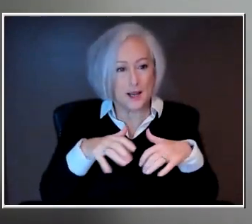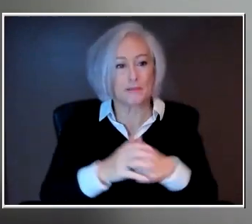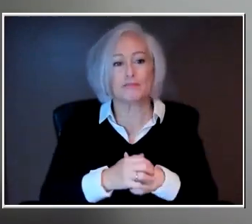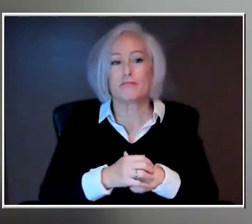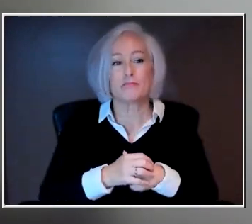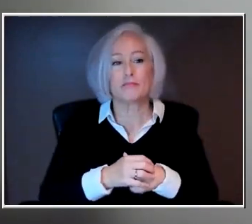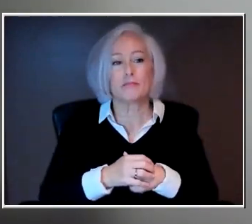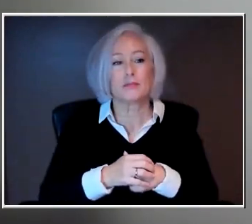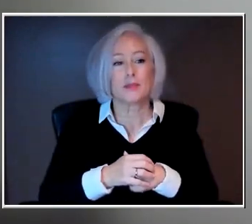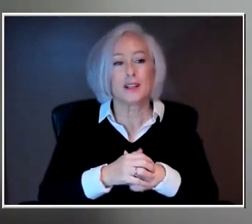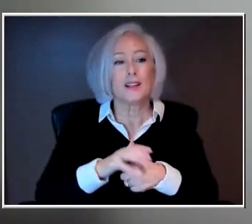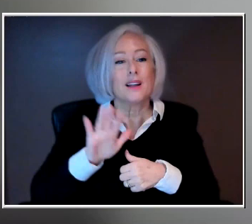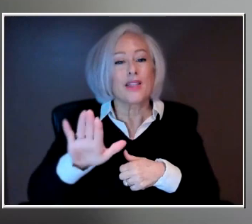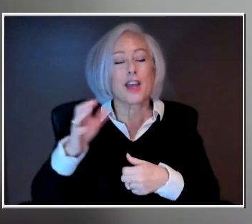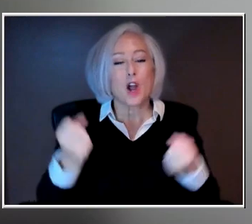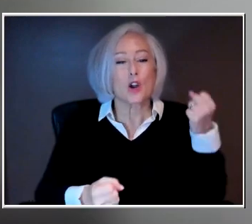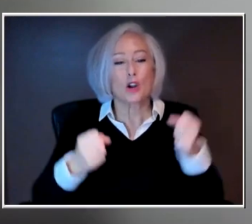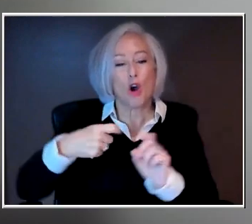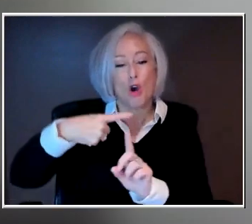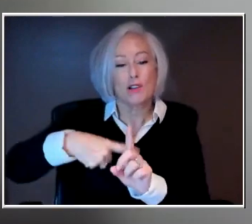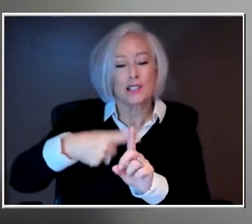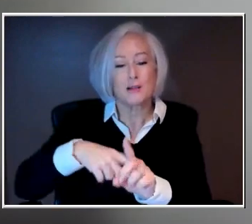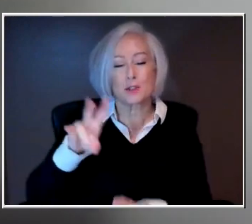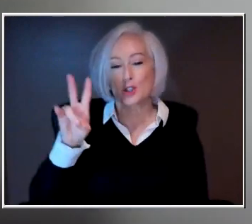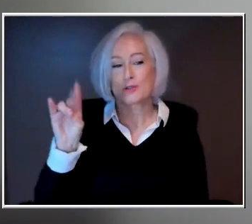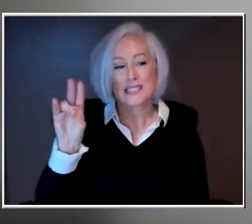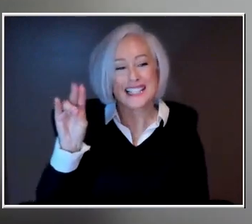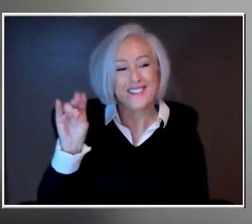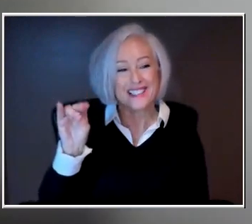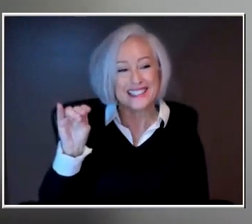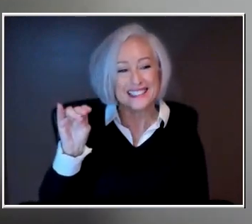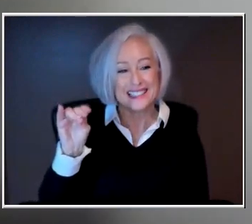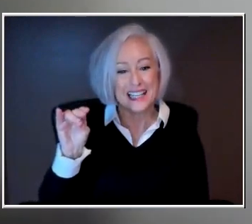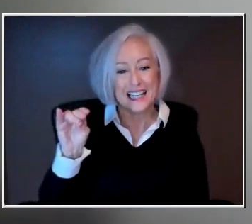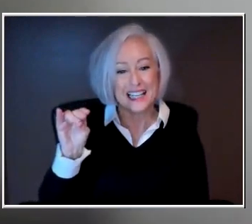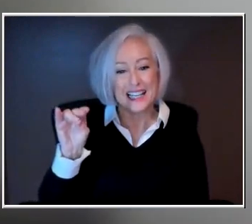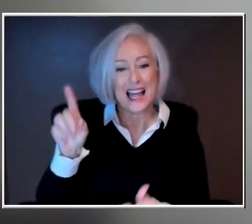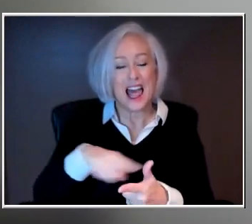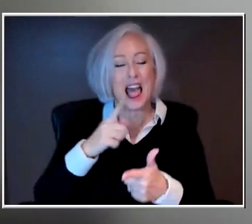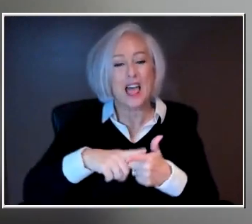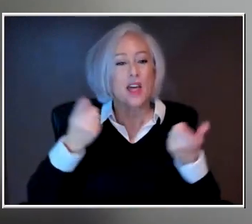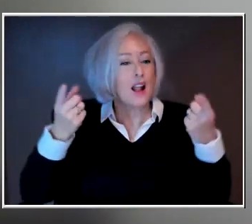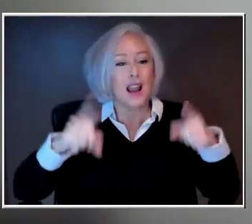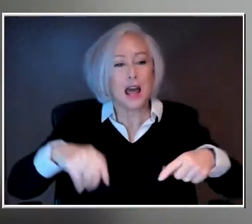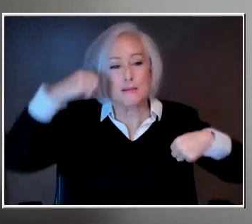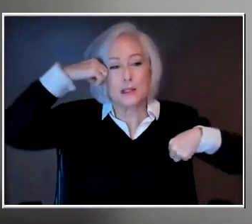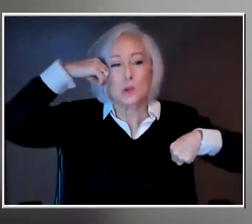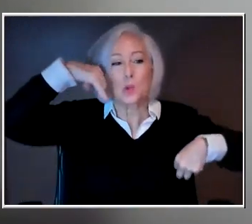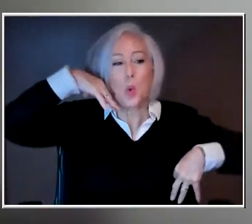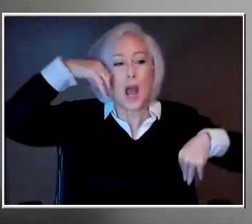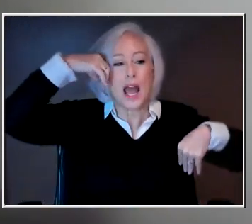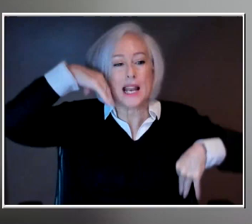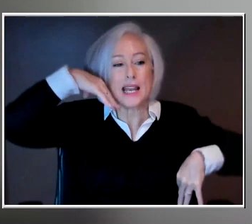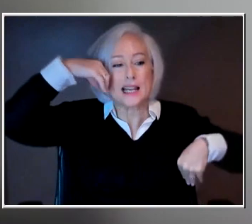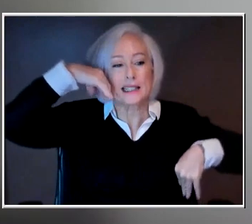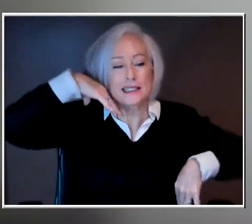heater is set on 70 in the car, and they're sweating by the time they get to the game.